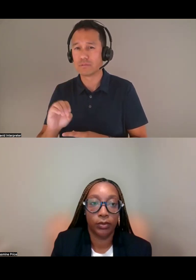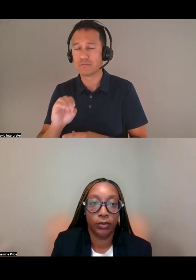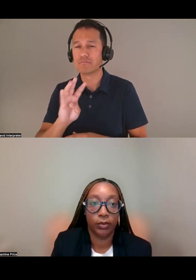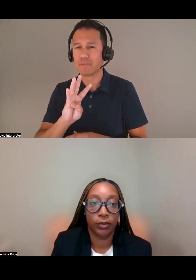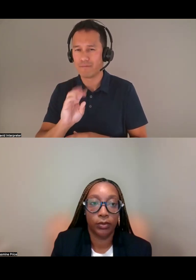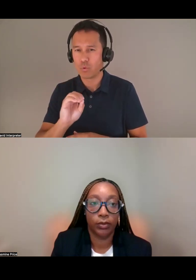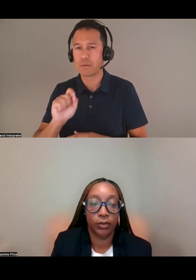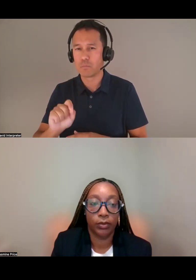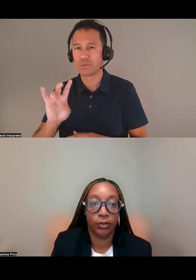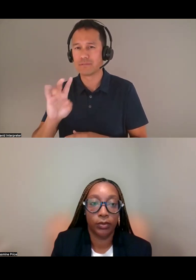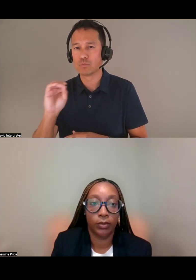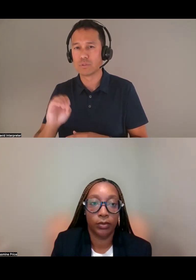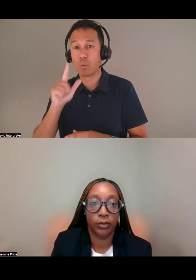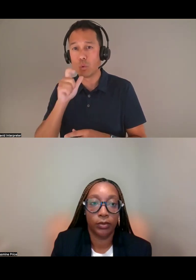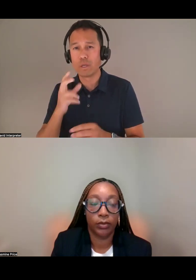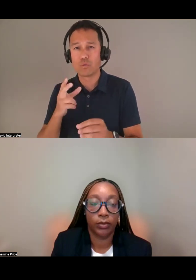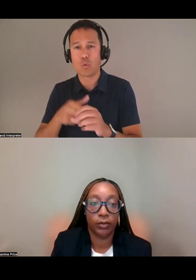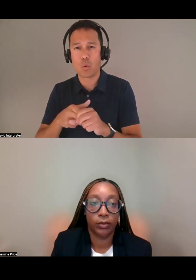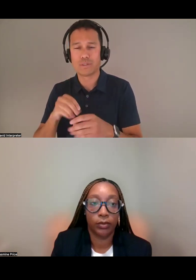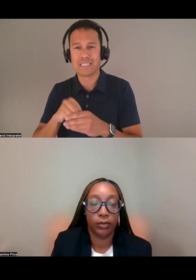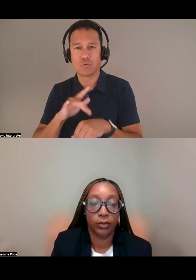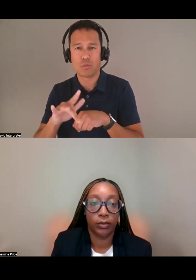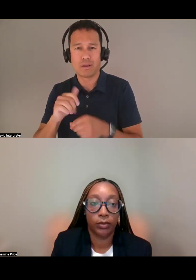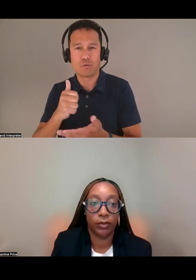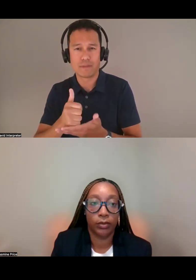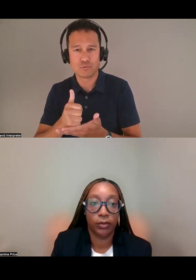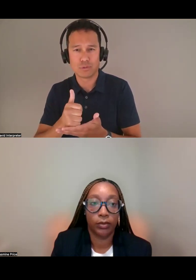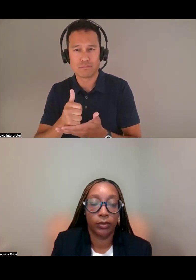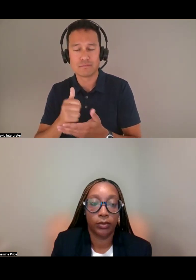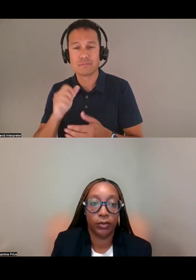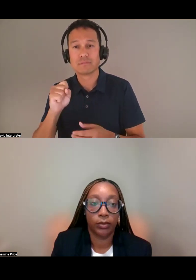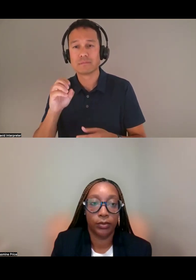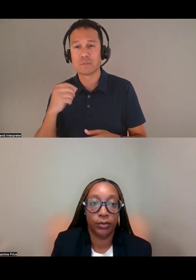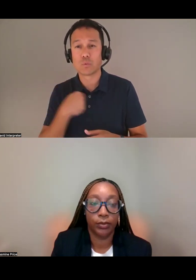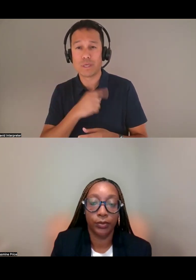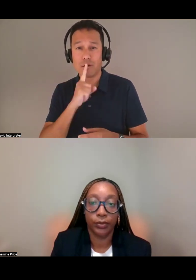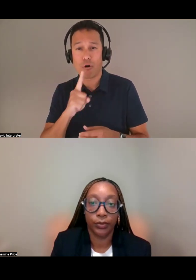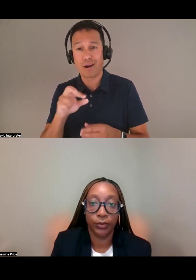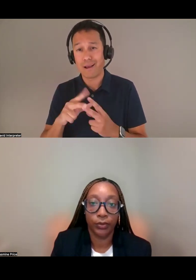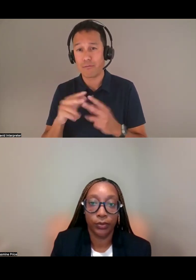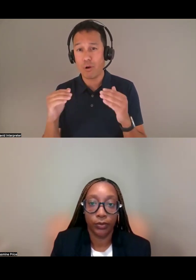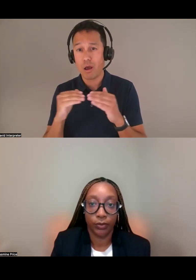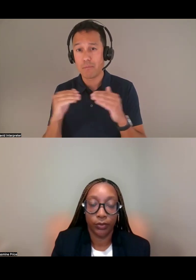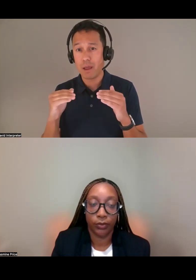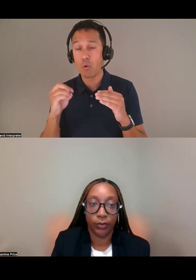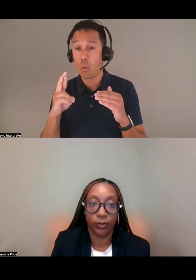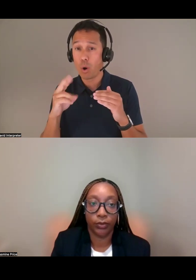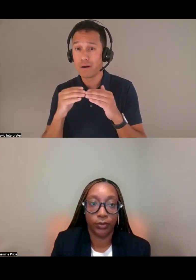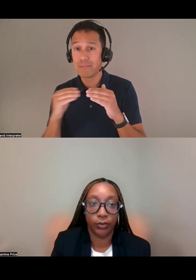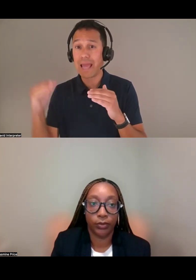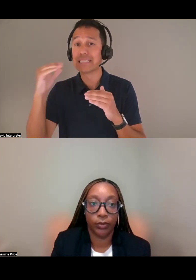were enrolled in early intervention. So we are either on par or exceeding national